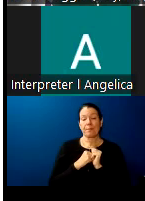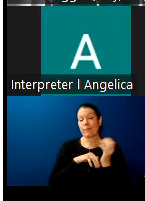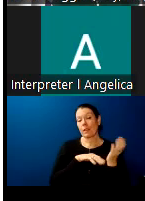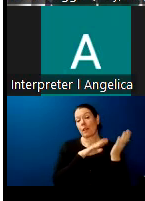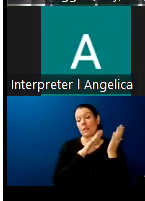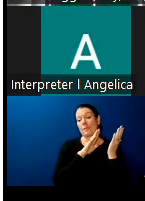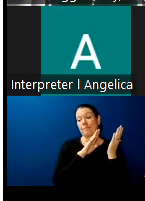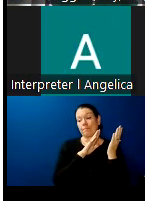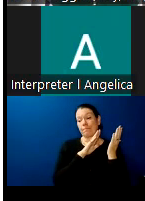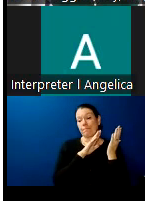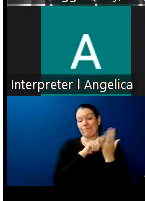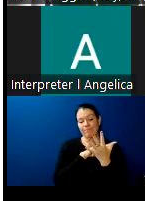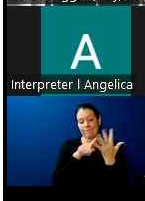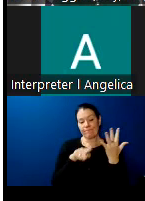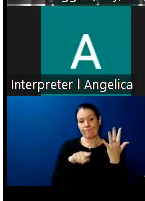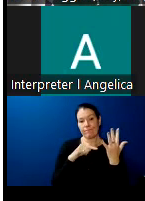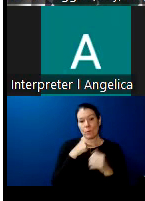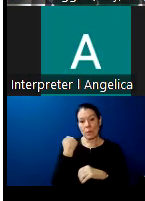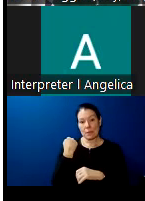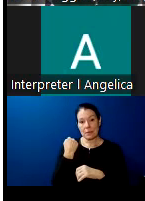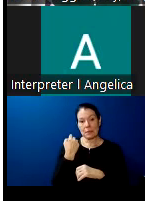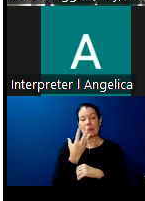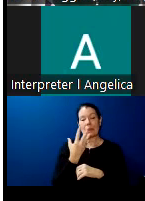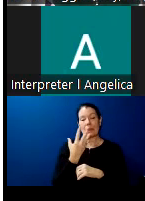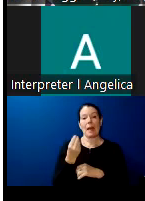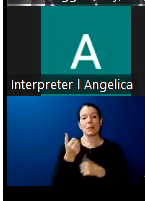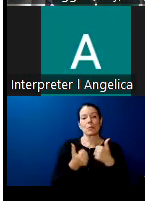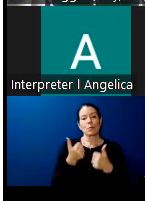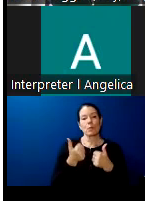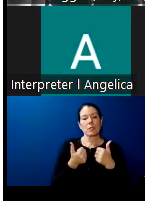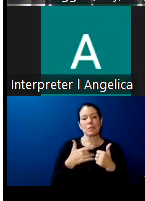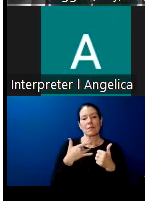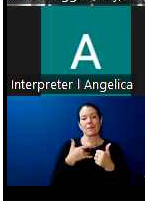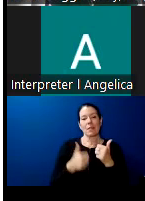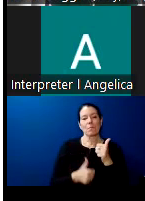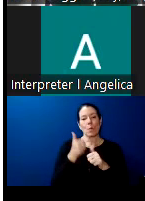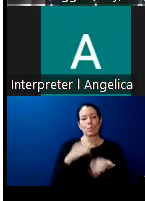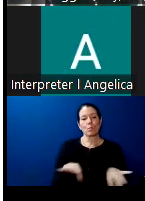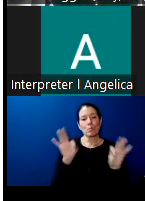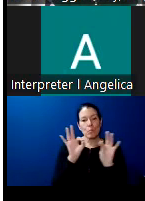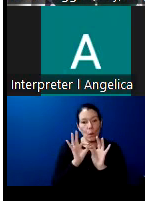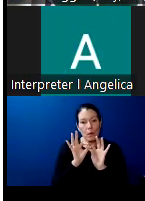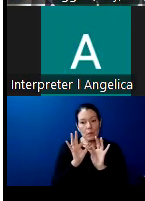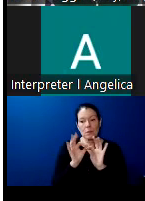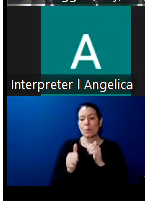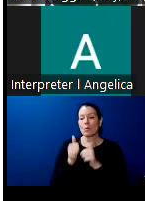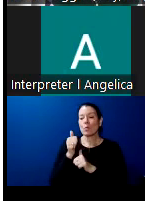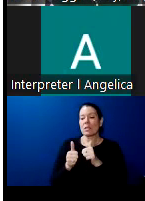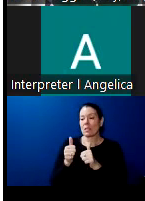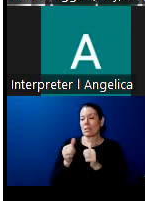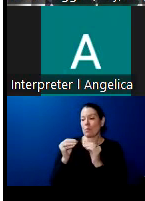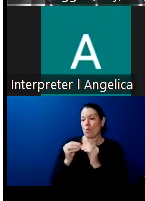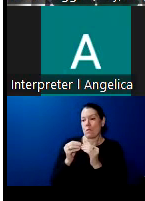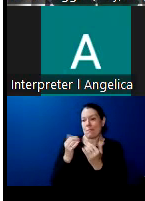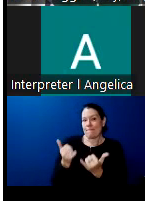Addressing these risks and addressing which of these feel the most important and which feel most present in their